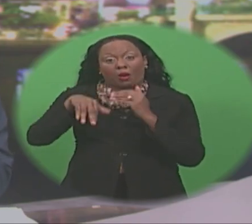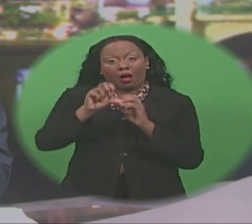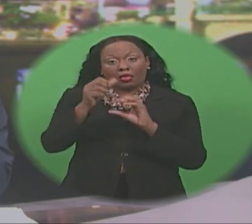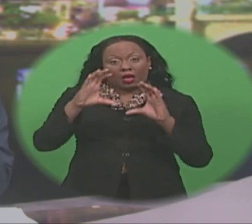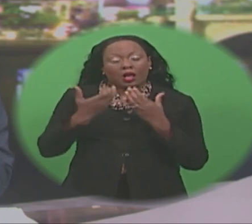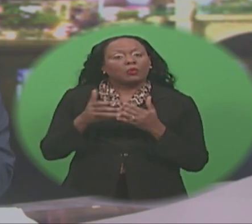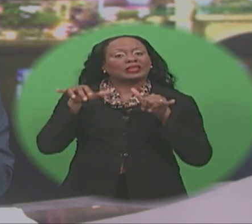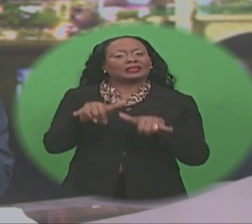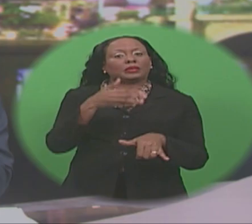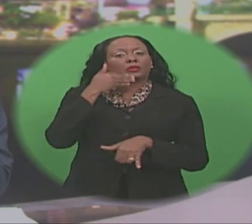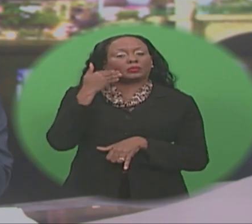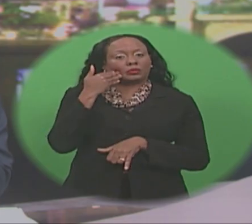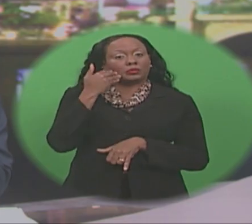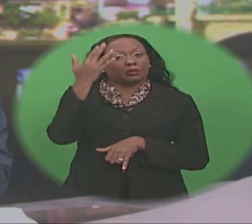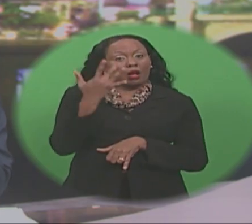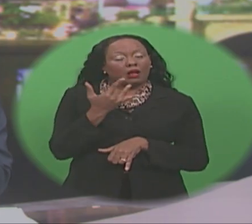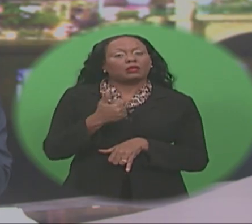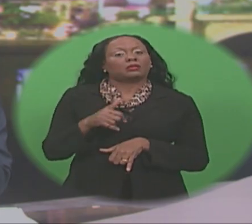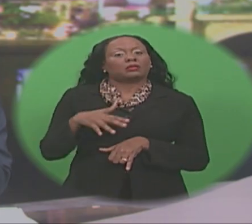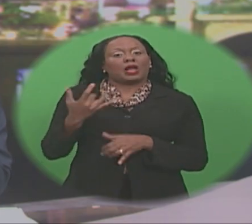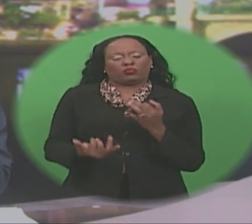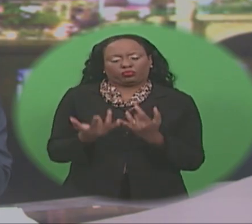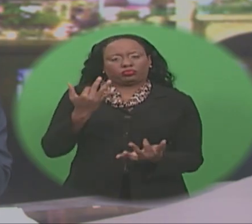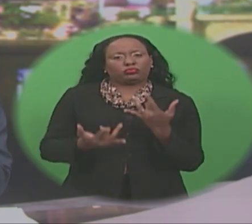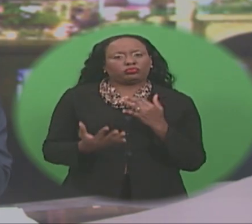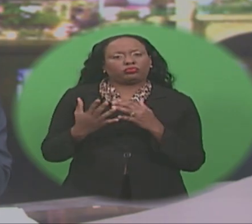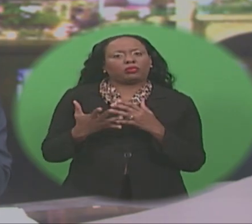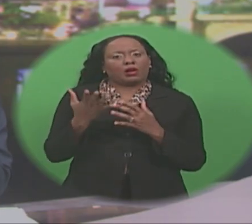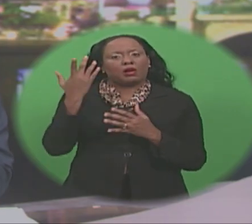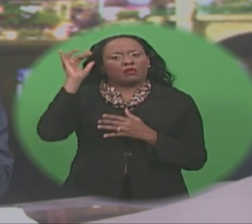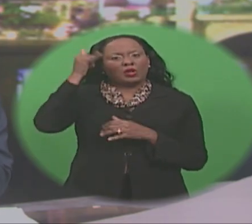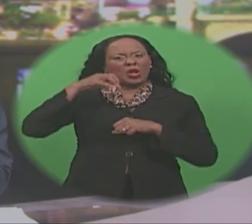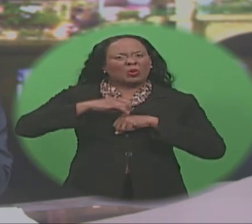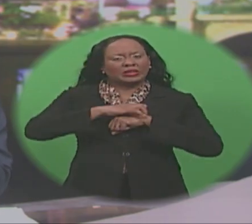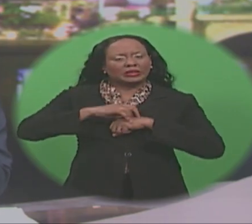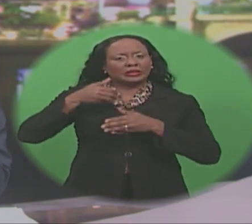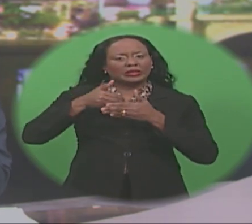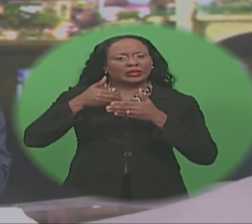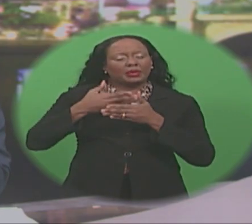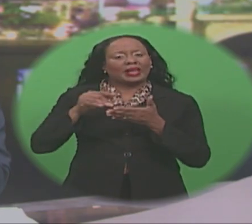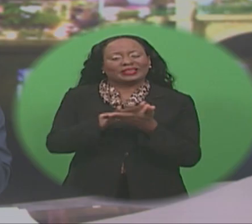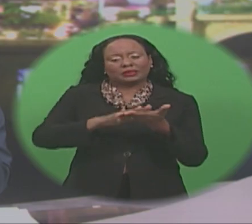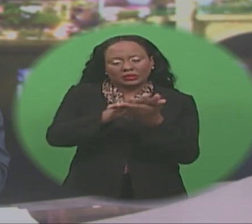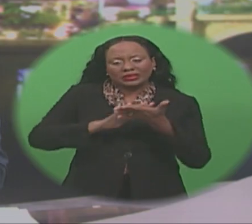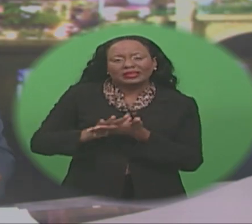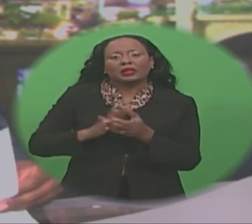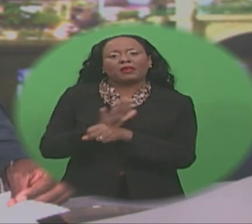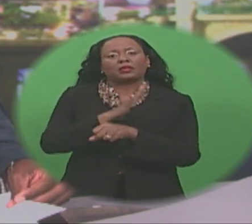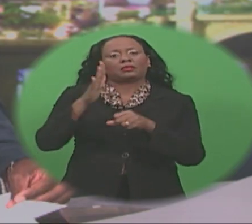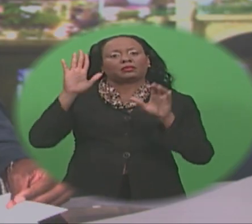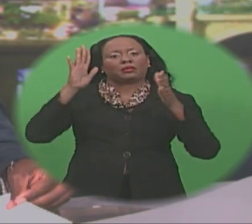the remainder of the week. This is to allow for the burning and removal of cowage from a nearby lot, as well as the industrial cleaning of the school.